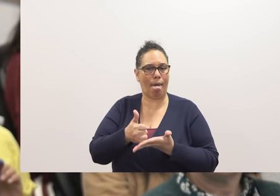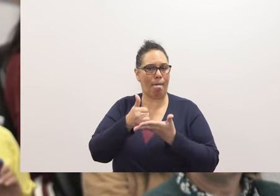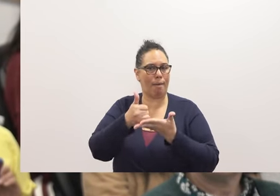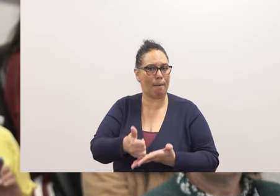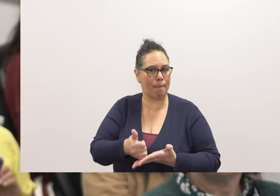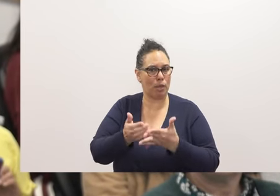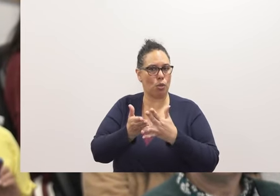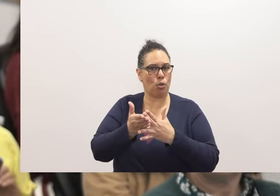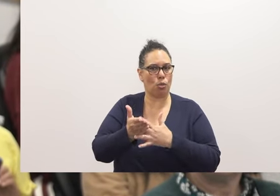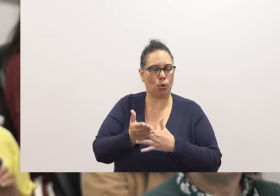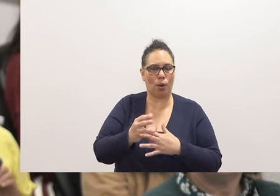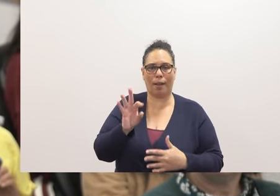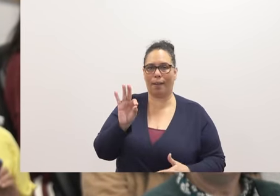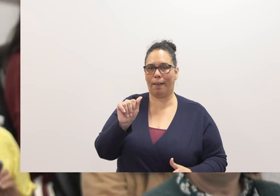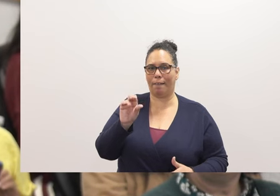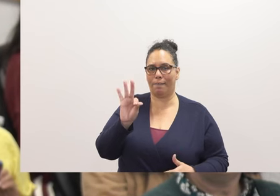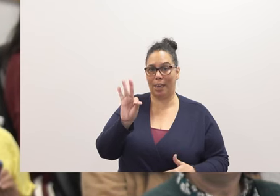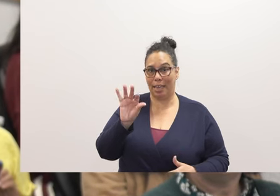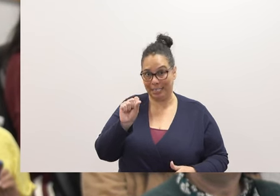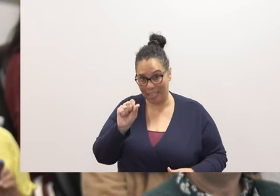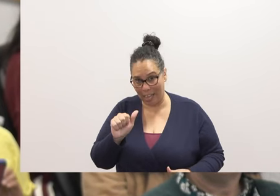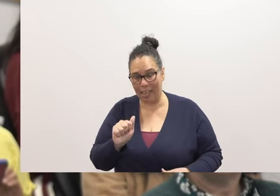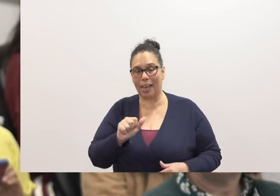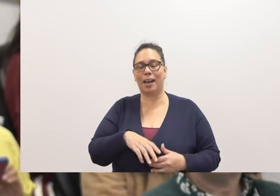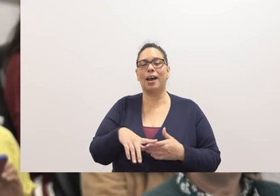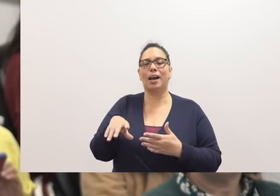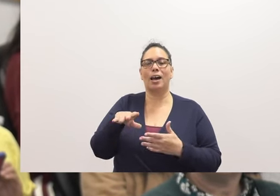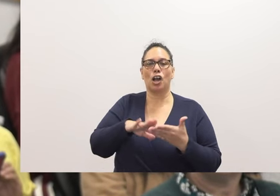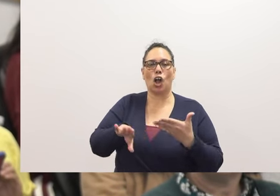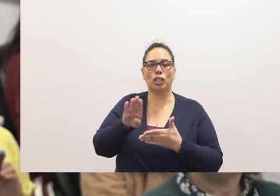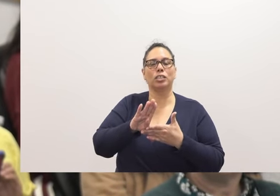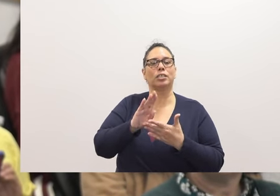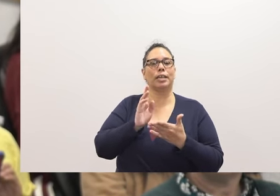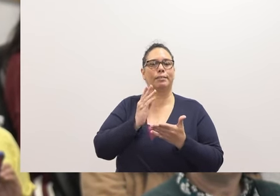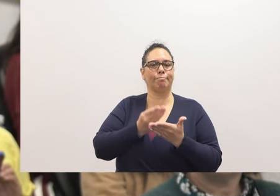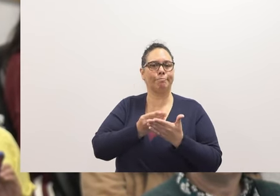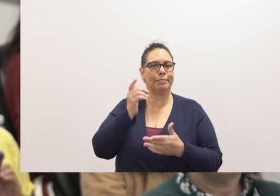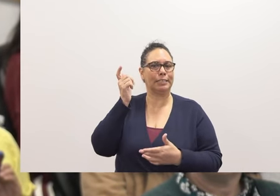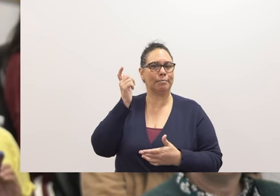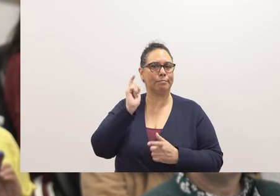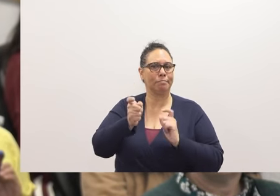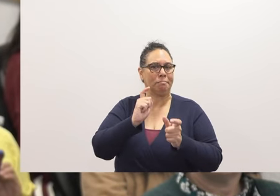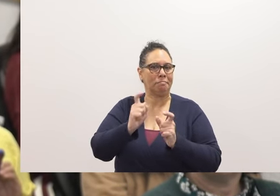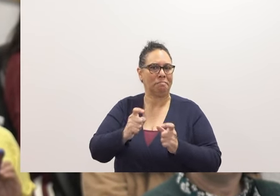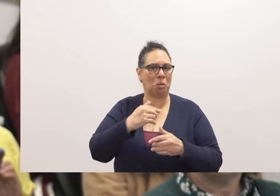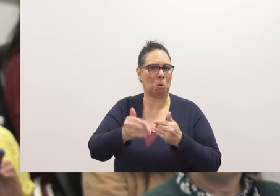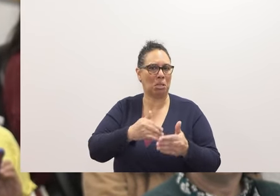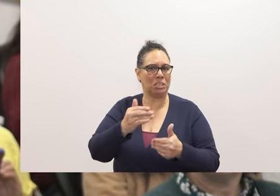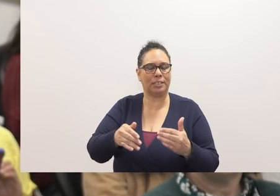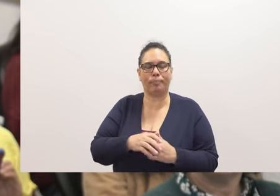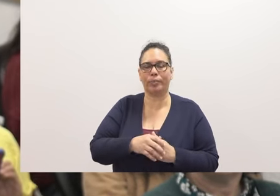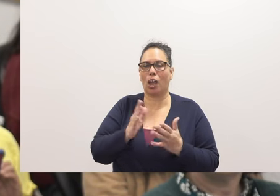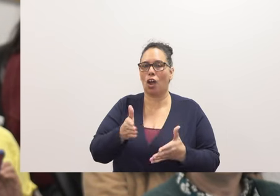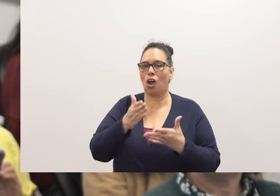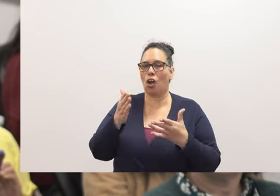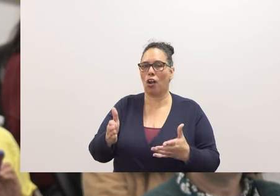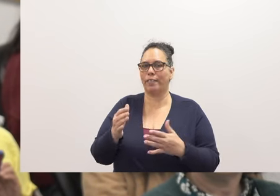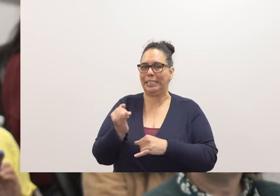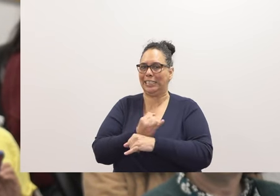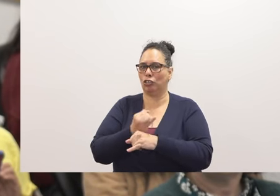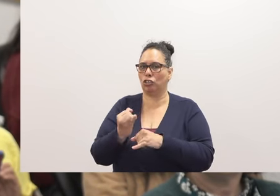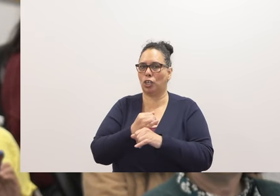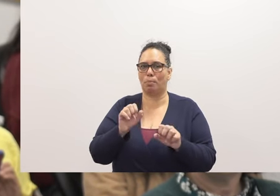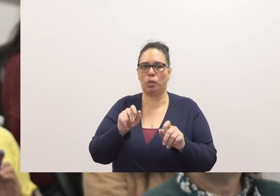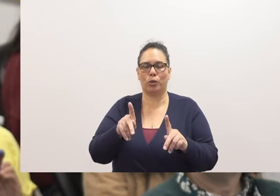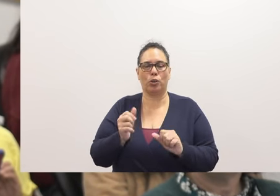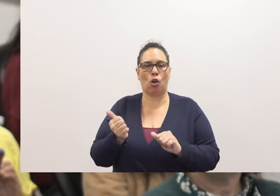they have helped us through FAFSA, colleges, and scholarship process after applying. They also offer many internship opportunities to